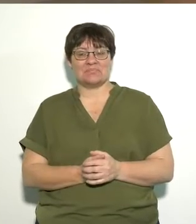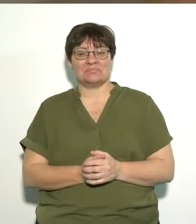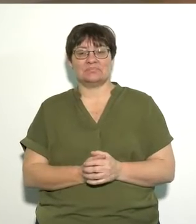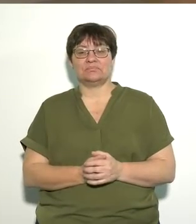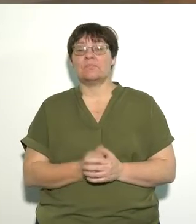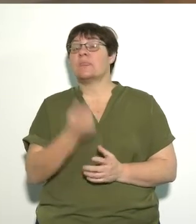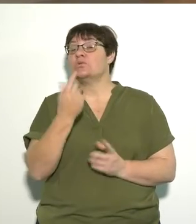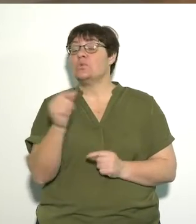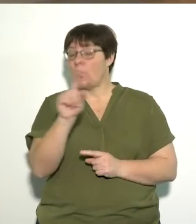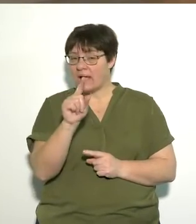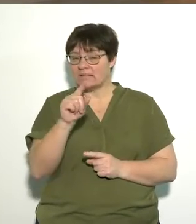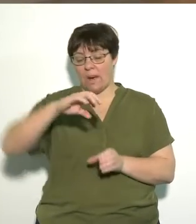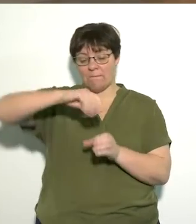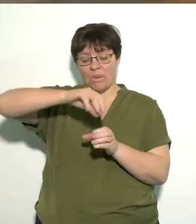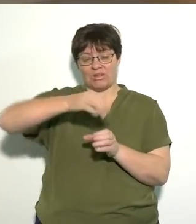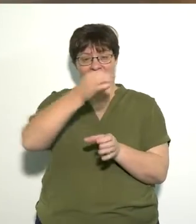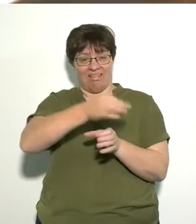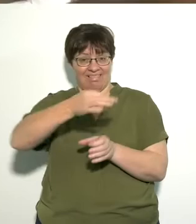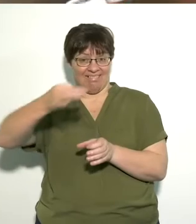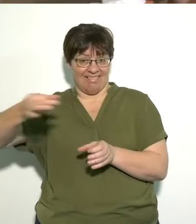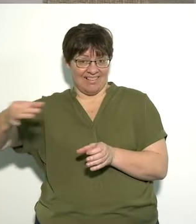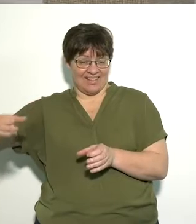It's made out of bottle tops.